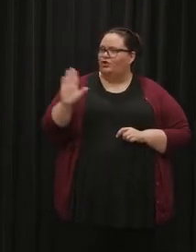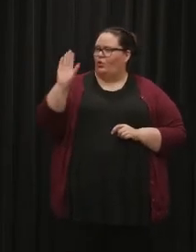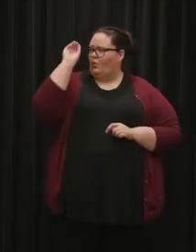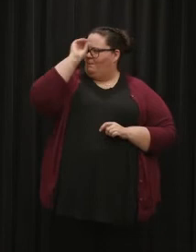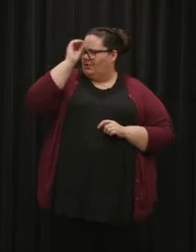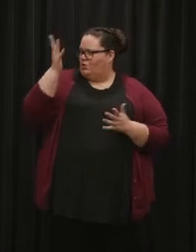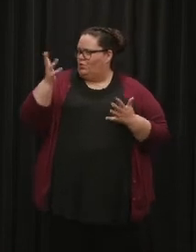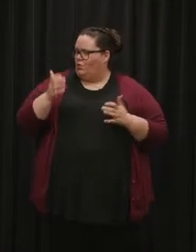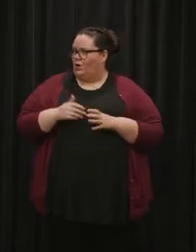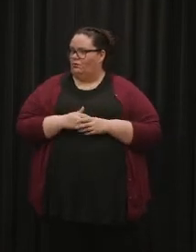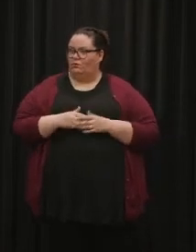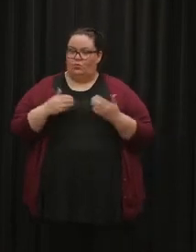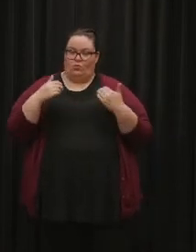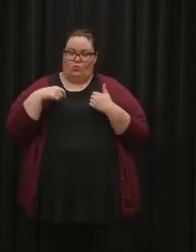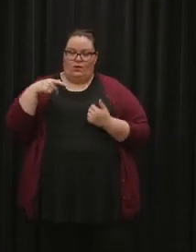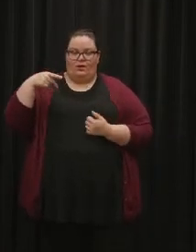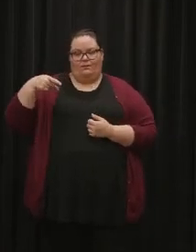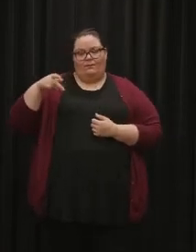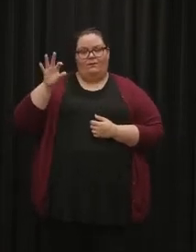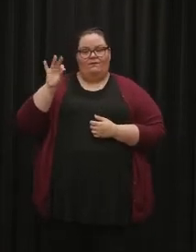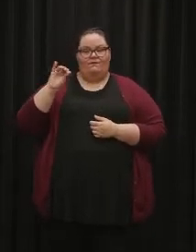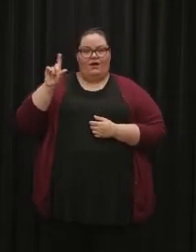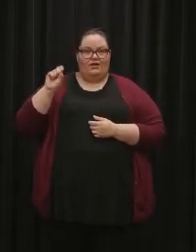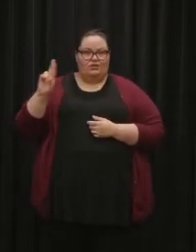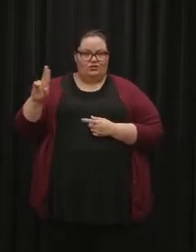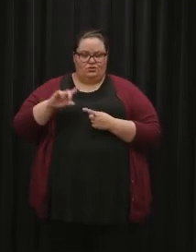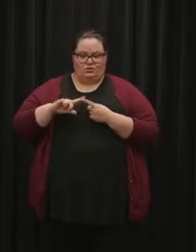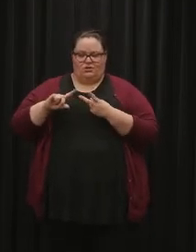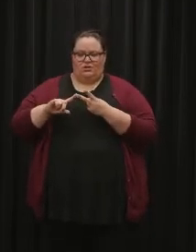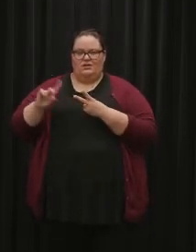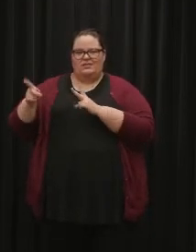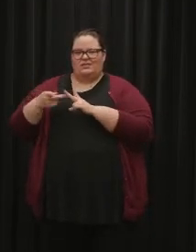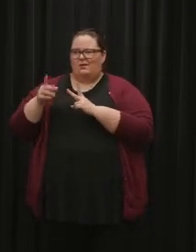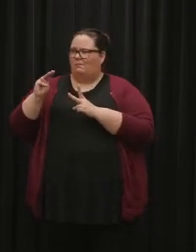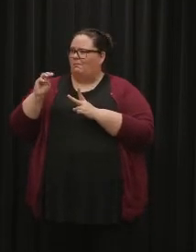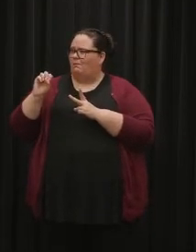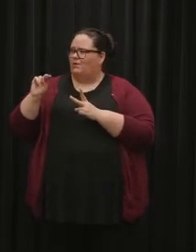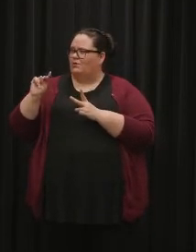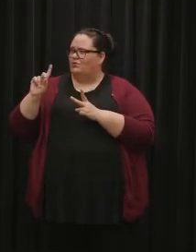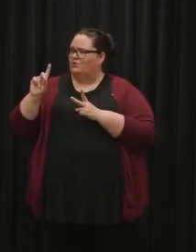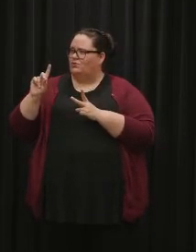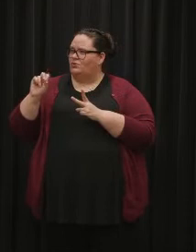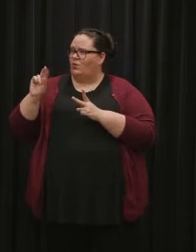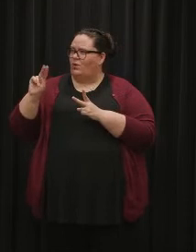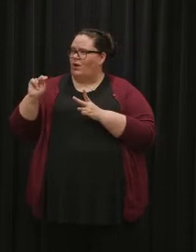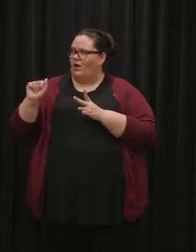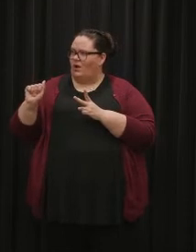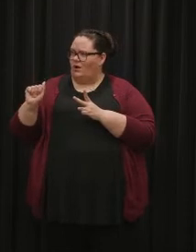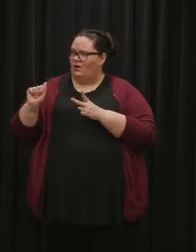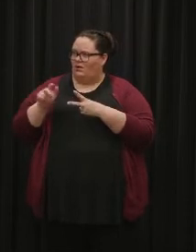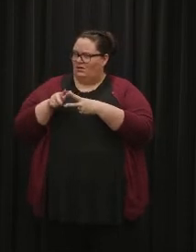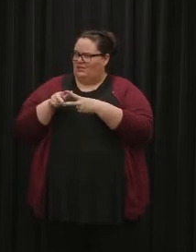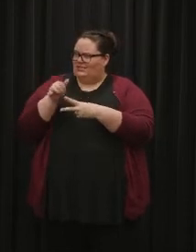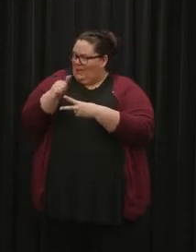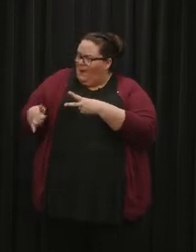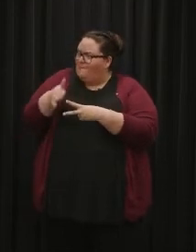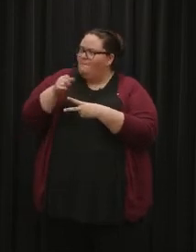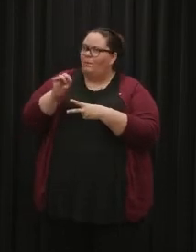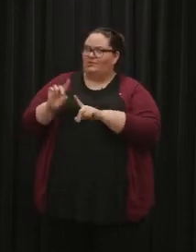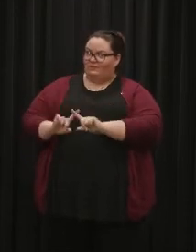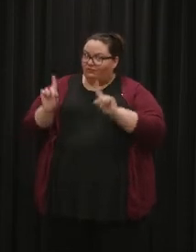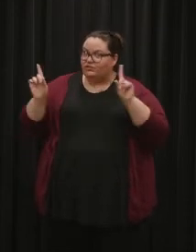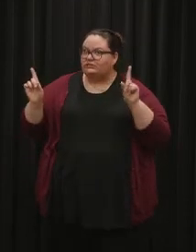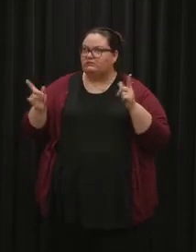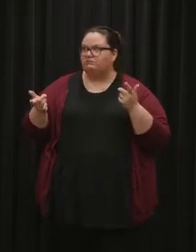So we've got the Pfizer vaccine coming in, and then we got the Moderna vaccine coming in. Like, are they exactly the